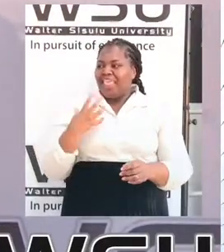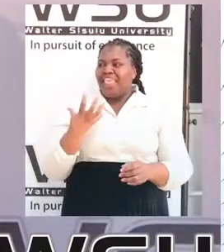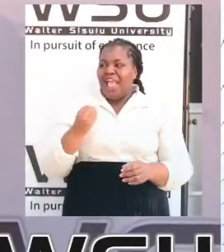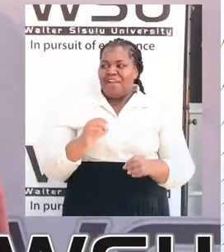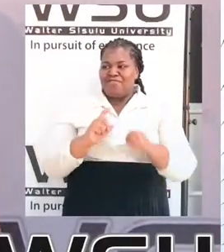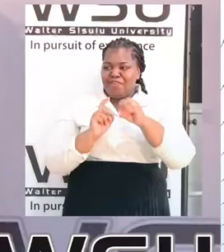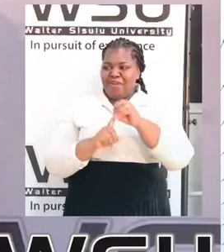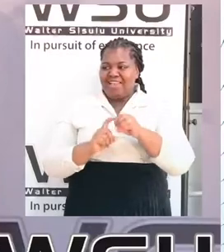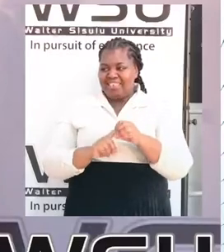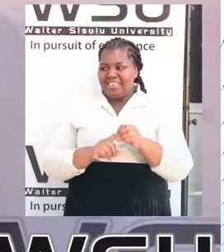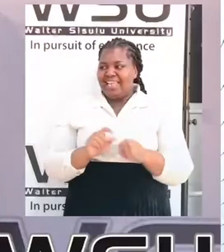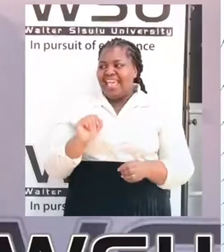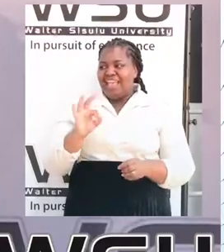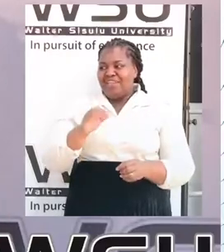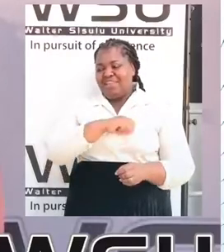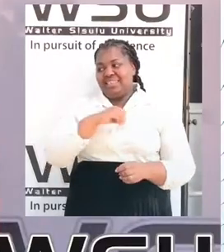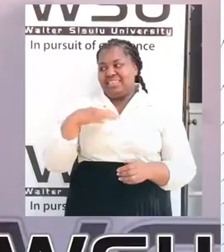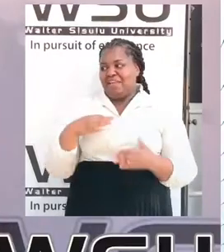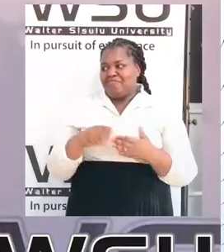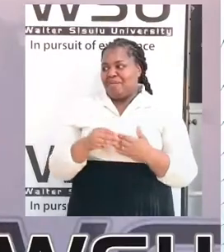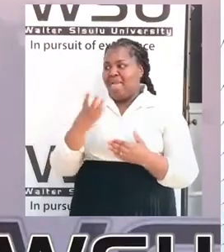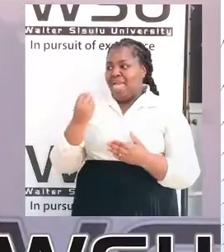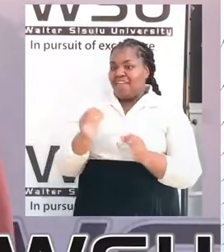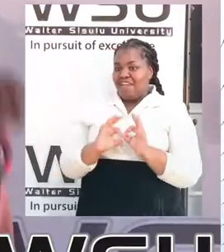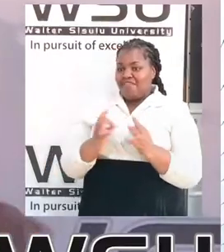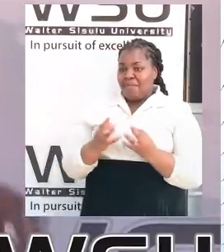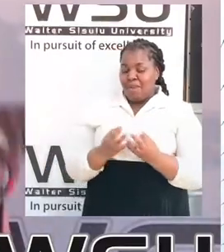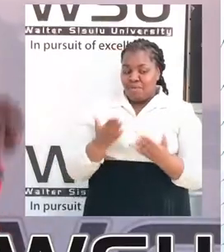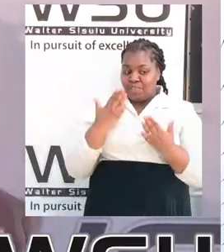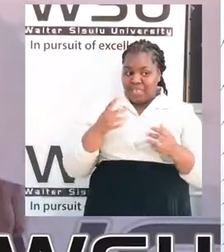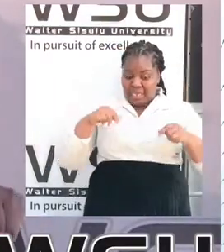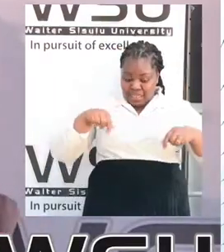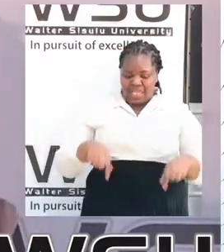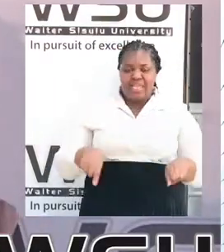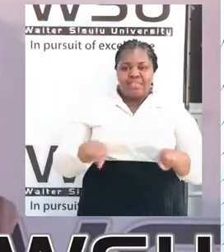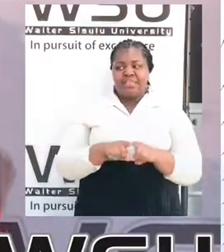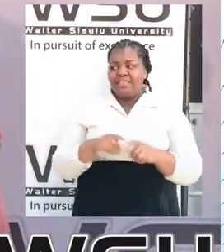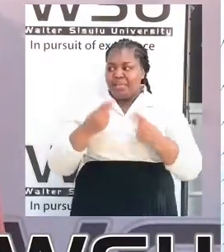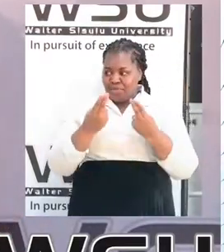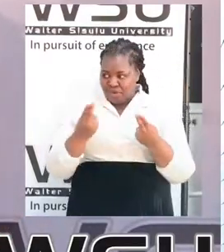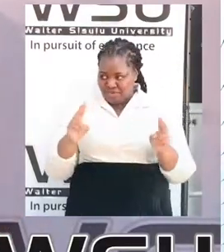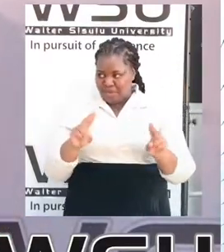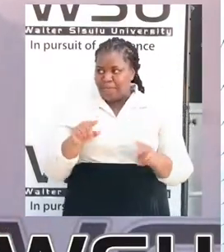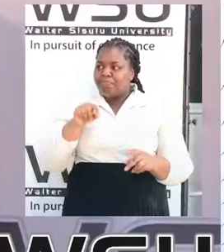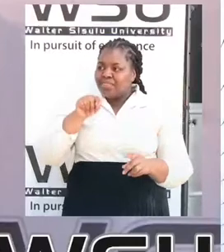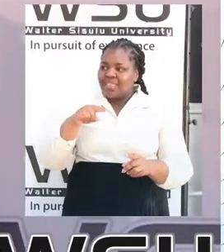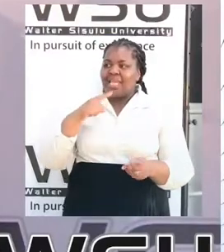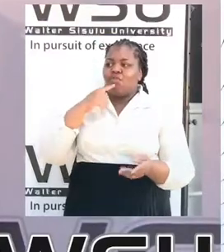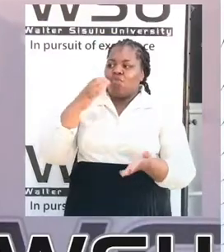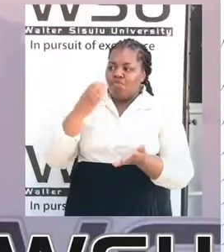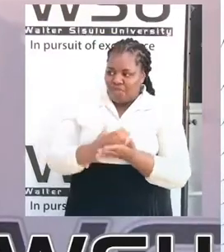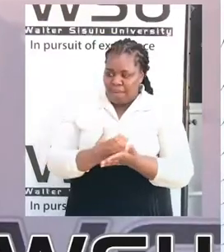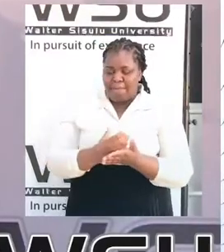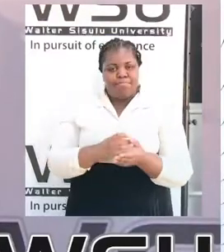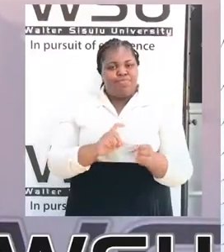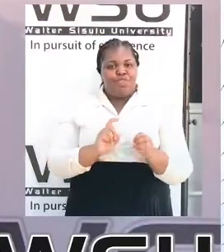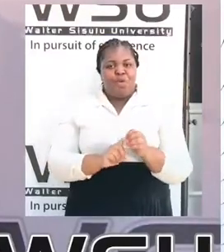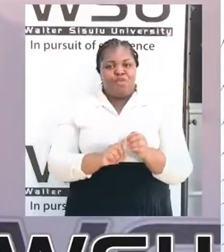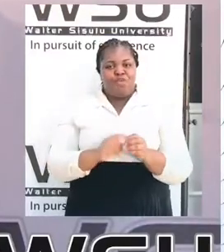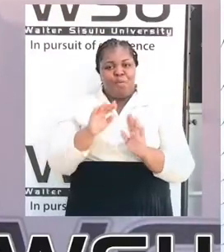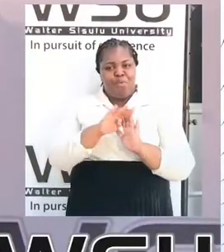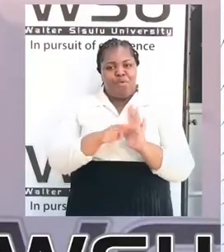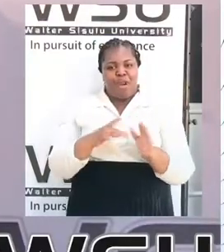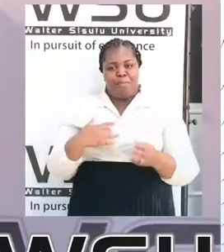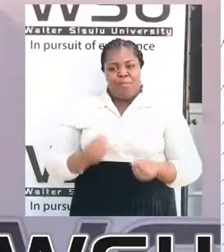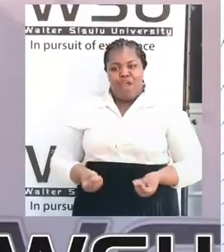quality. If a staff member has a family member who's studying in the same university, that confirms the quality of